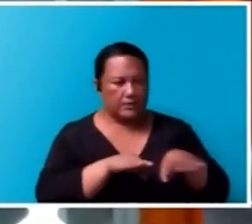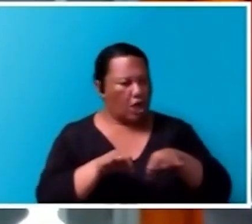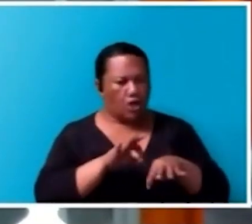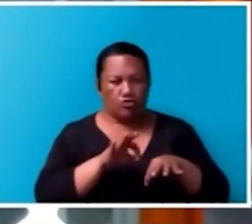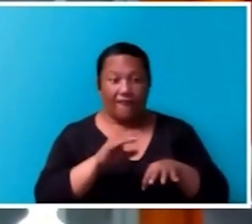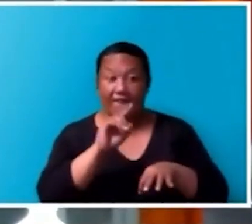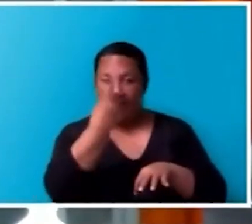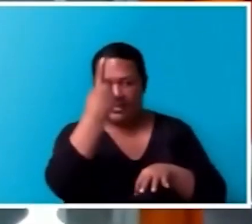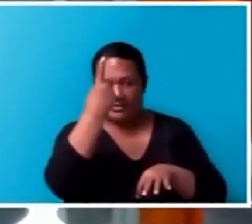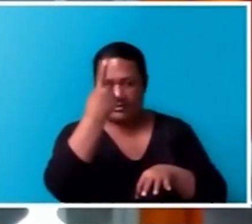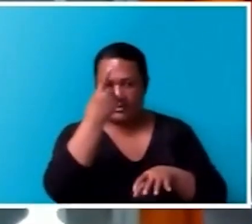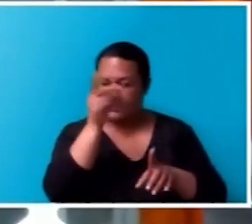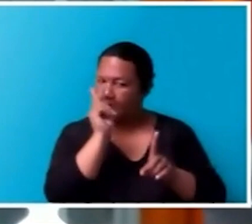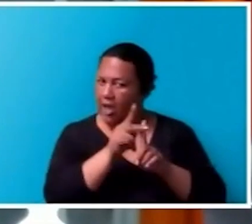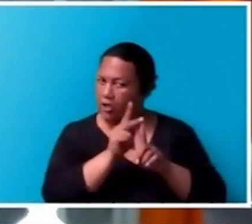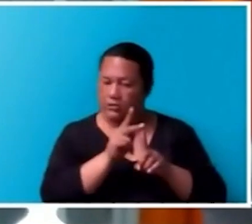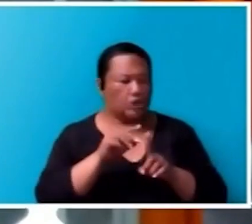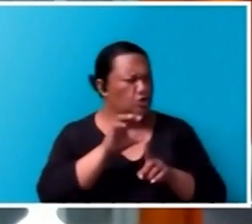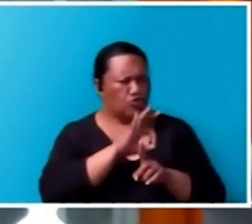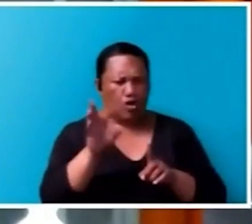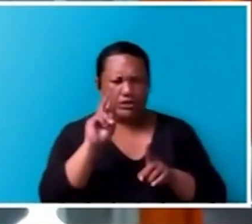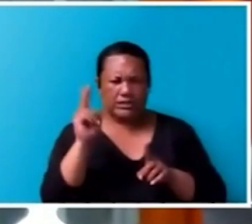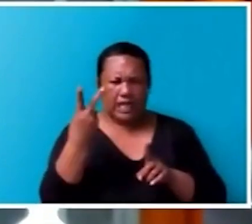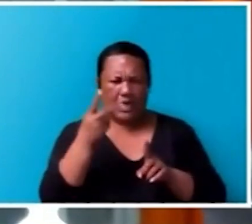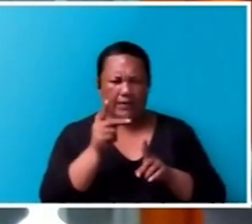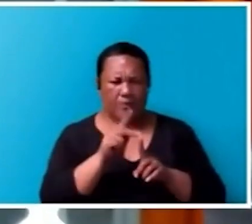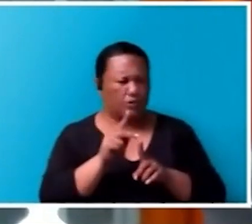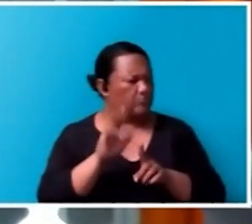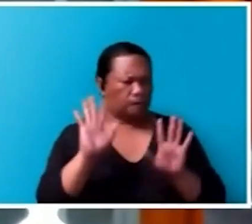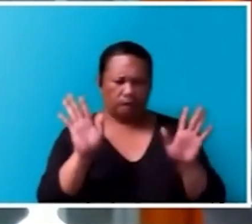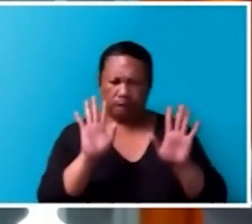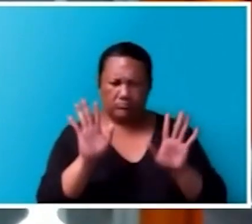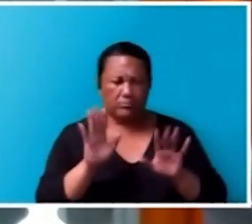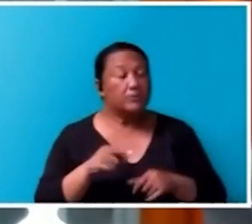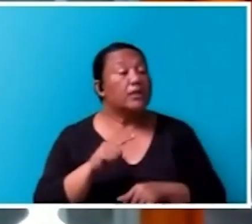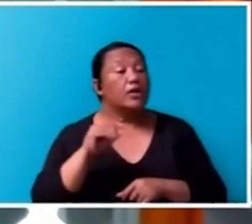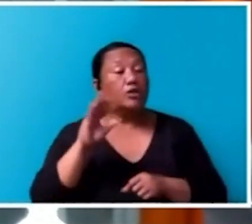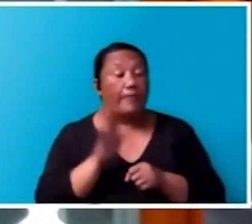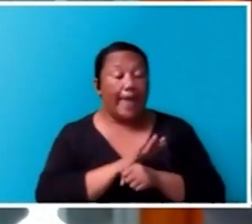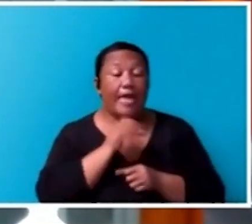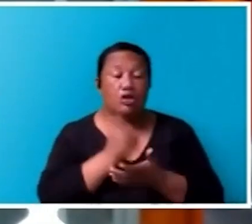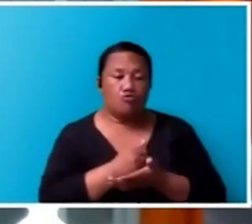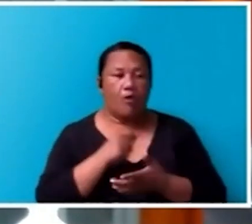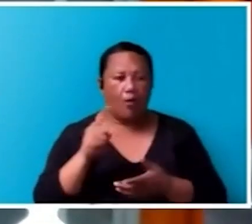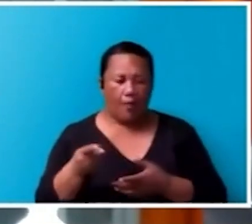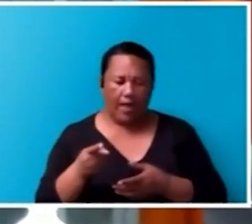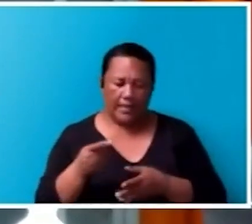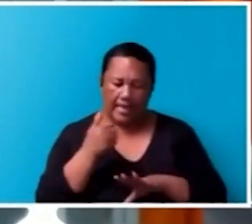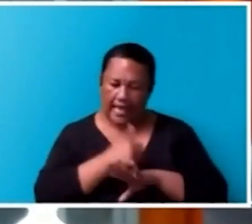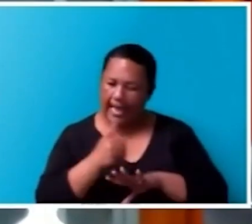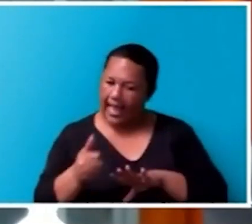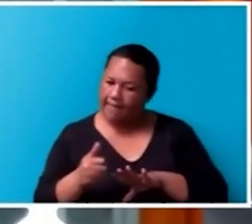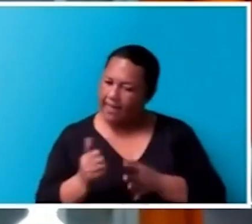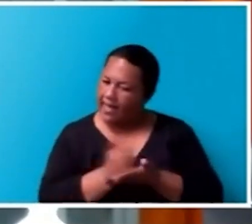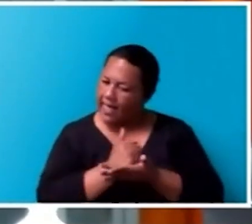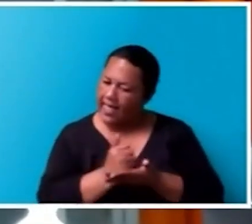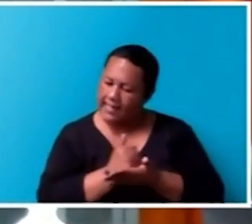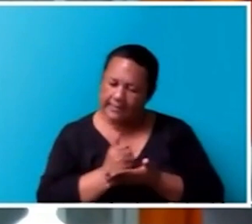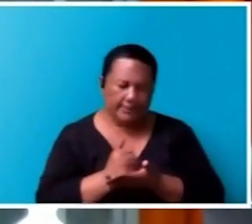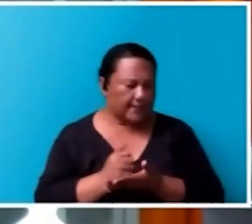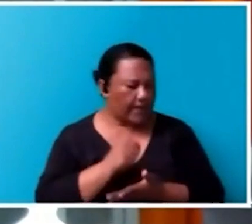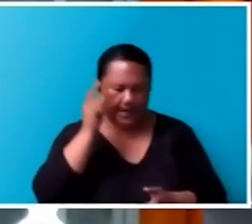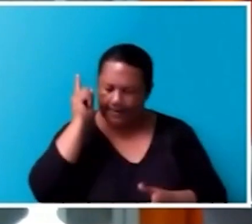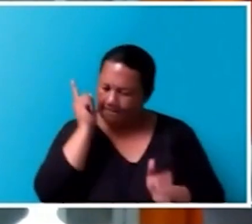concern. Honorable Speaker, the government needs to act decisively. This is not a matter of negotiation or